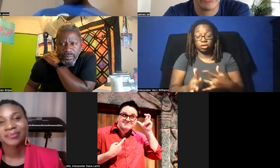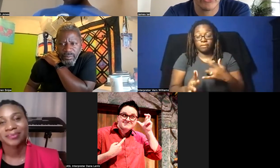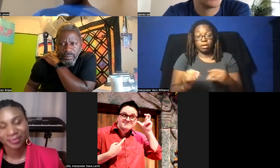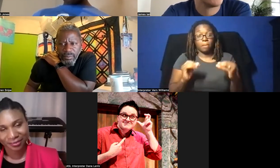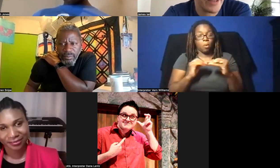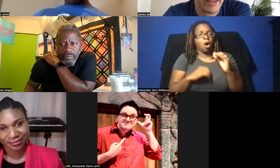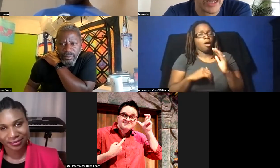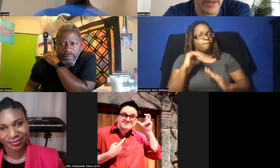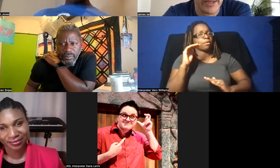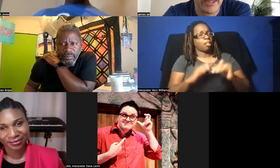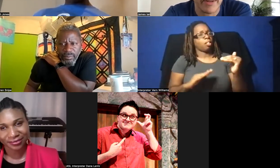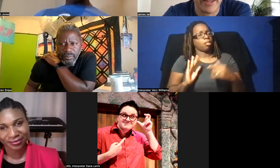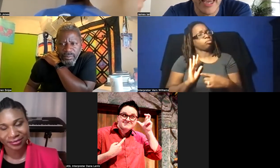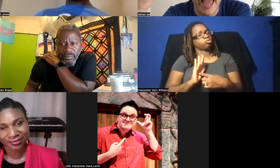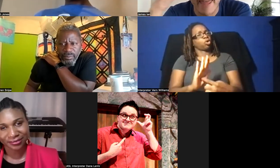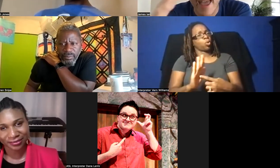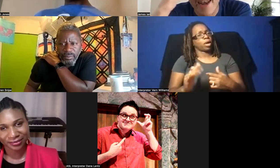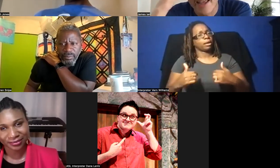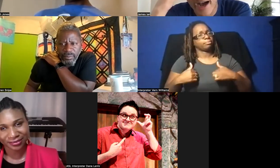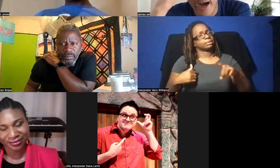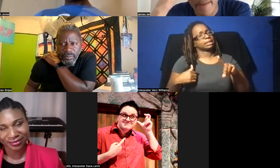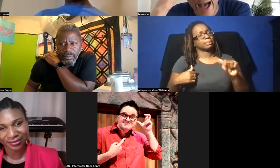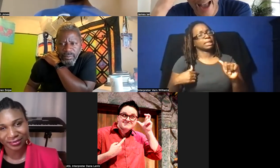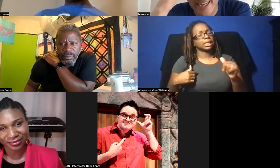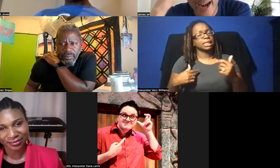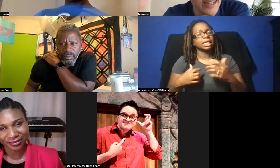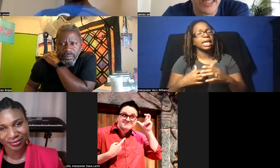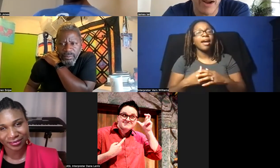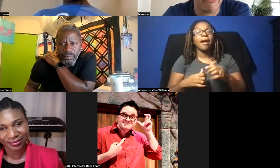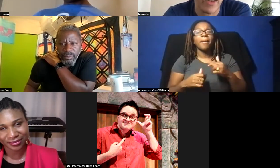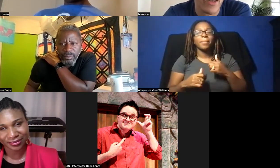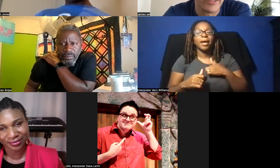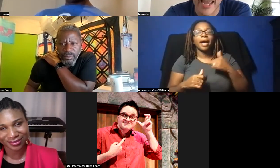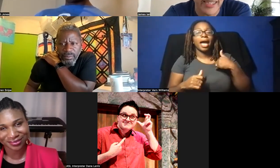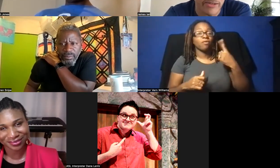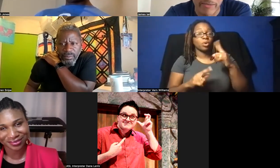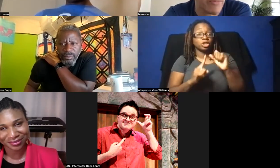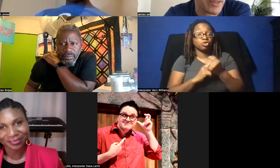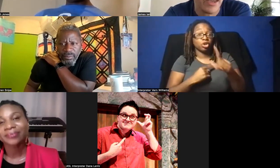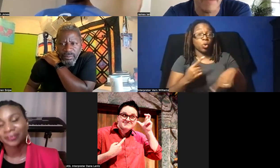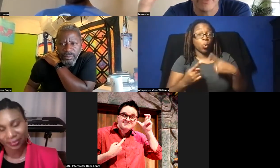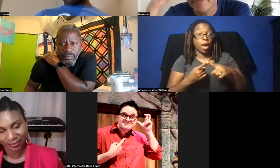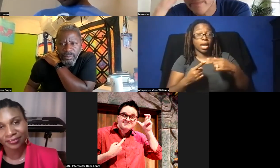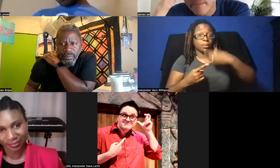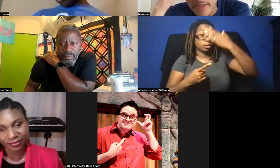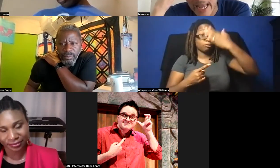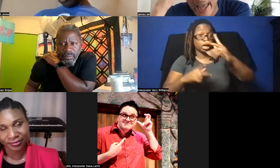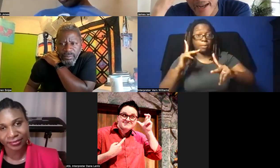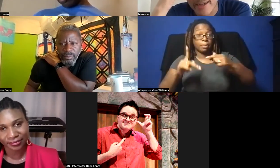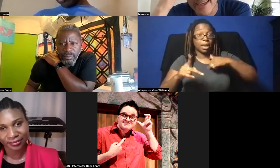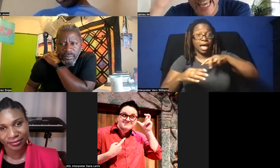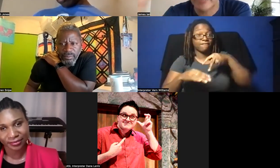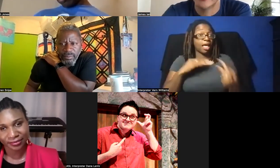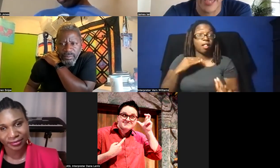think, showing disability. And then I actually had an instance where I fell on stage in front of a bunch of people,